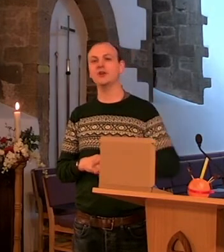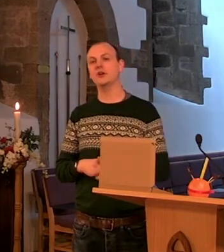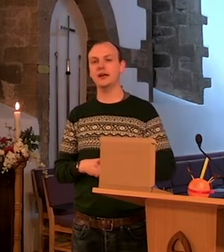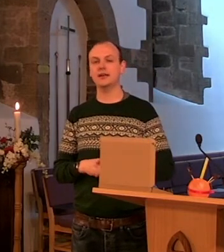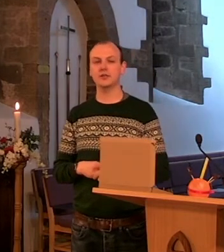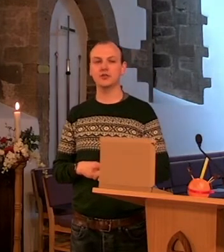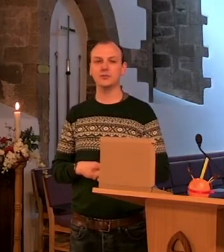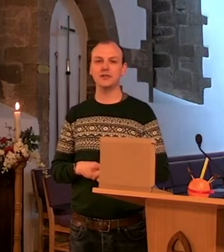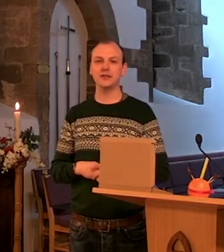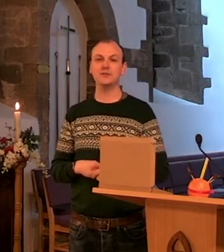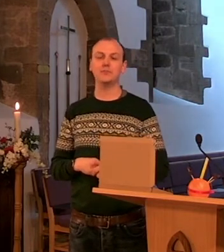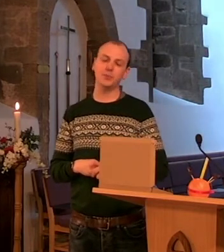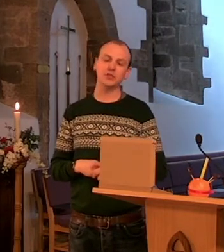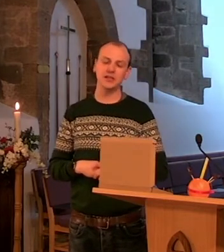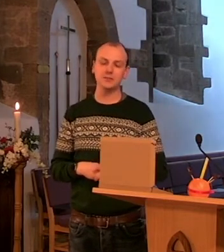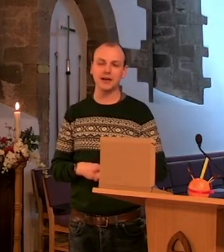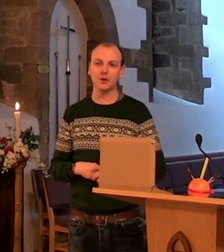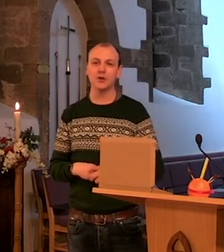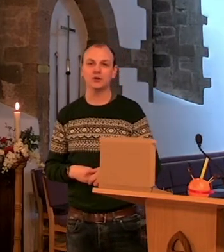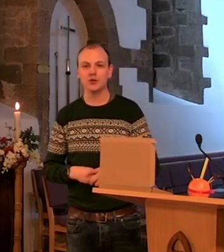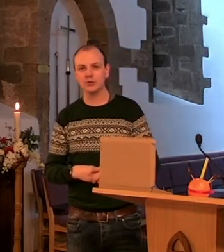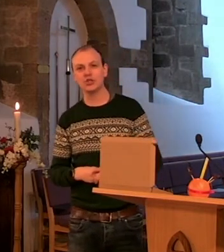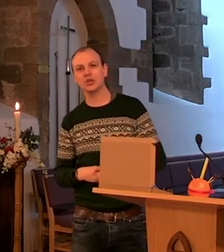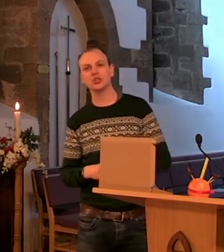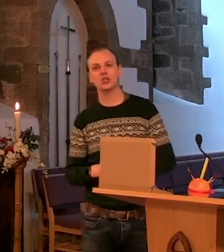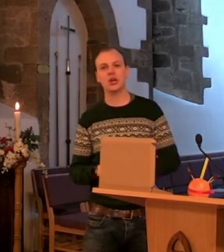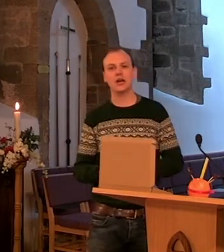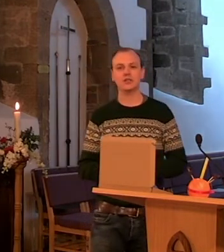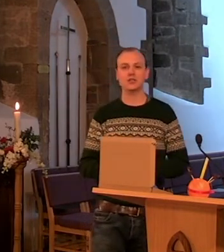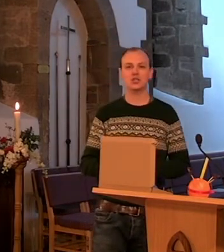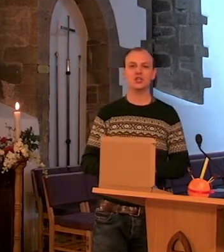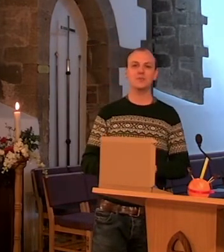you haven't got any social media, then pop us an email,